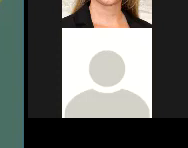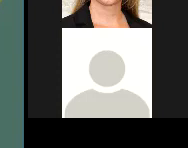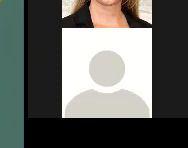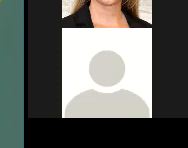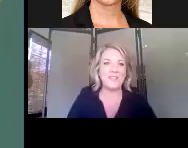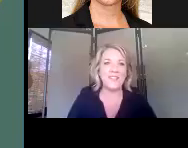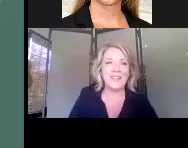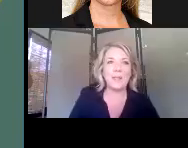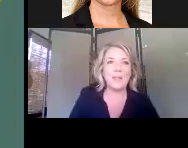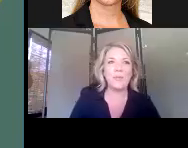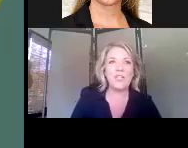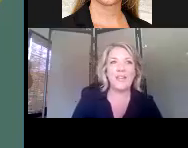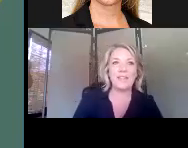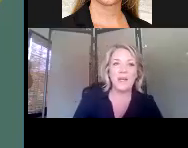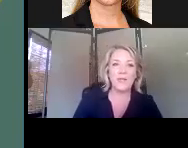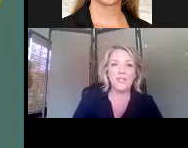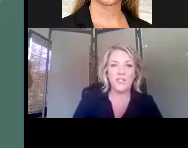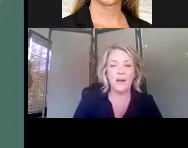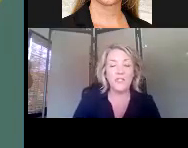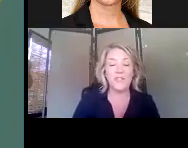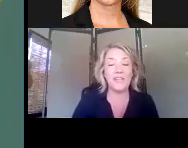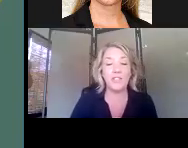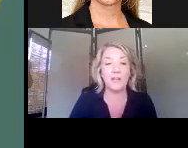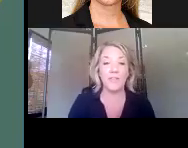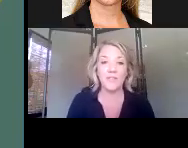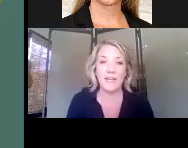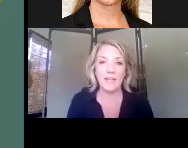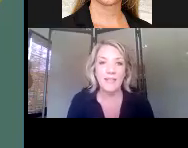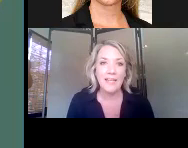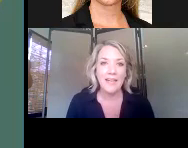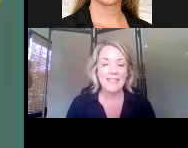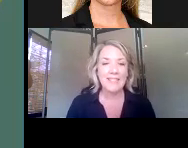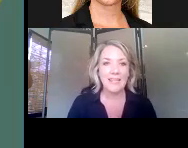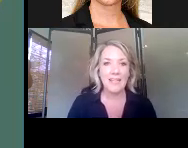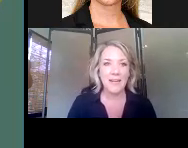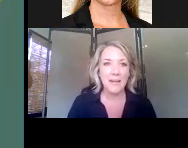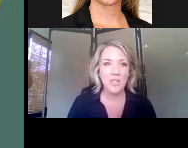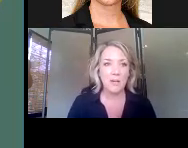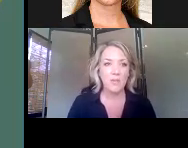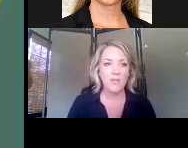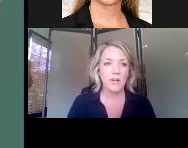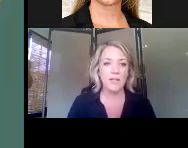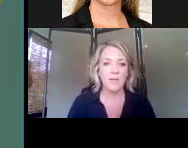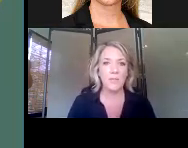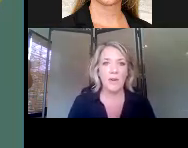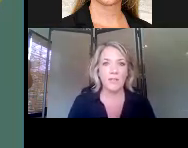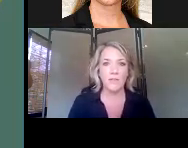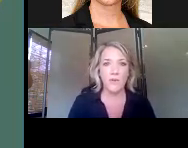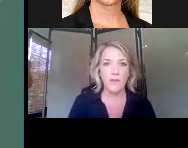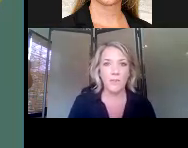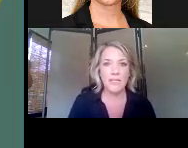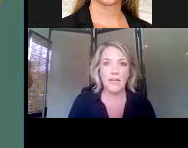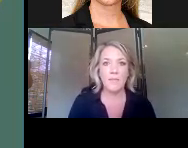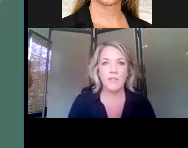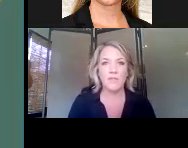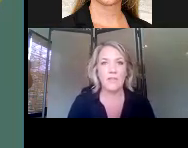Hi, good afternoon. I appreciate this opportunity to share with you today. As stated, I'm Jana Broussard, Interim Director for